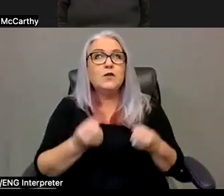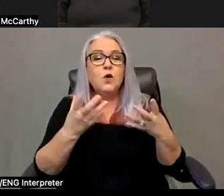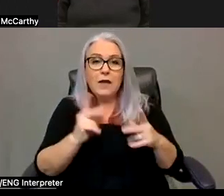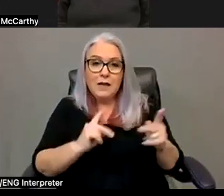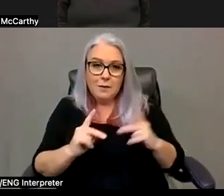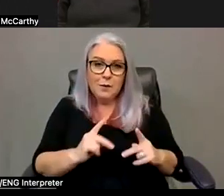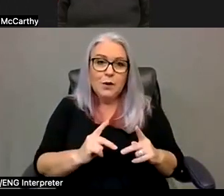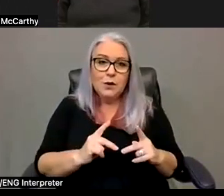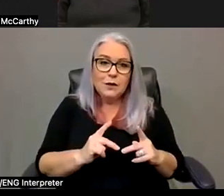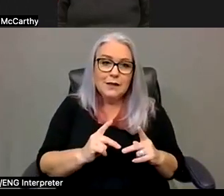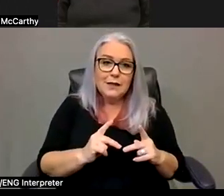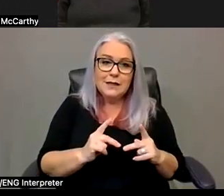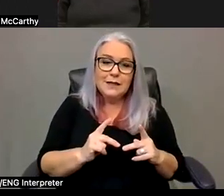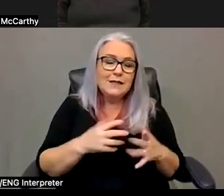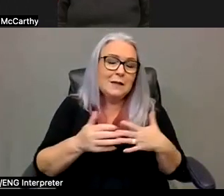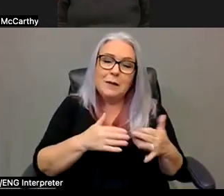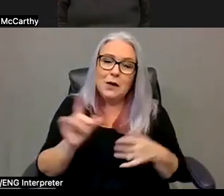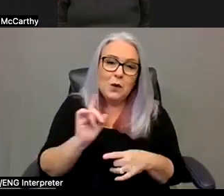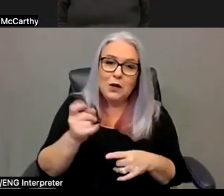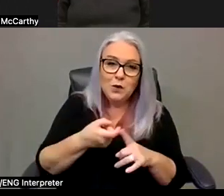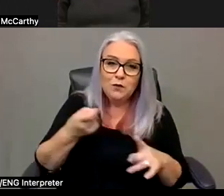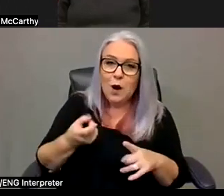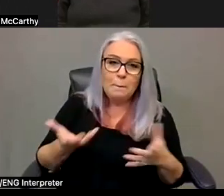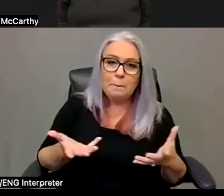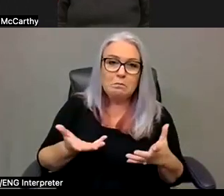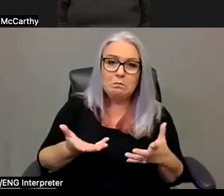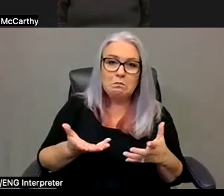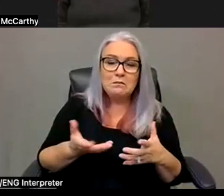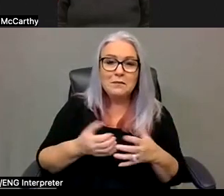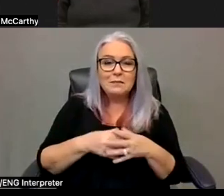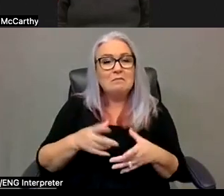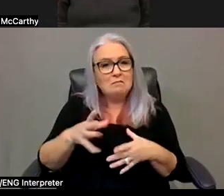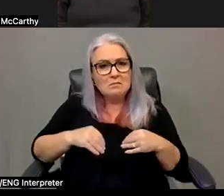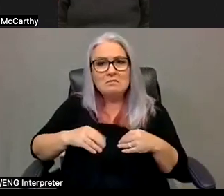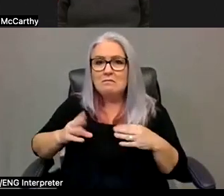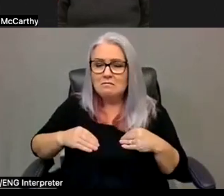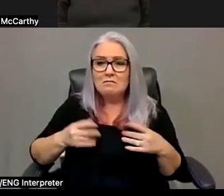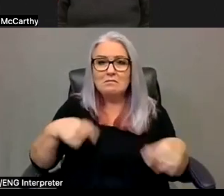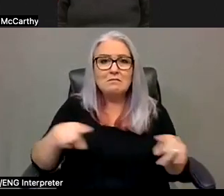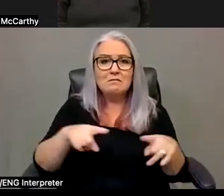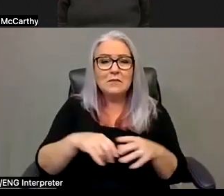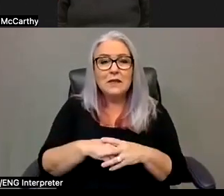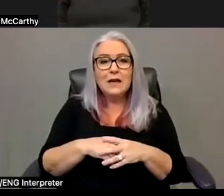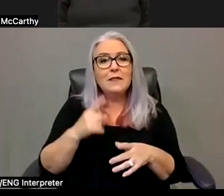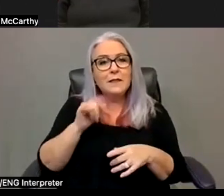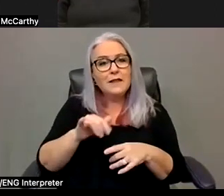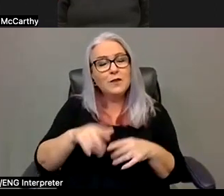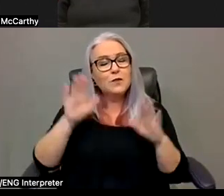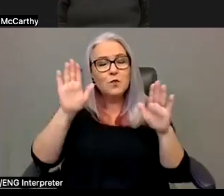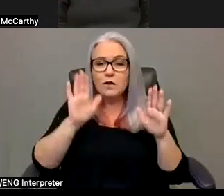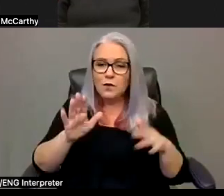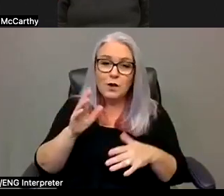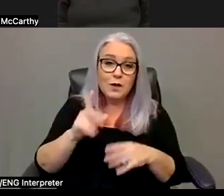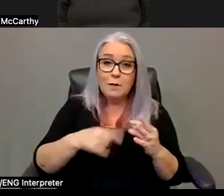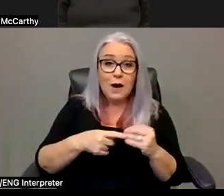Just, didn't matter where you came from. And so that was what was great about, I think, Tarrytown. And I think that is